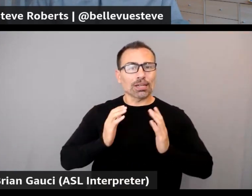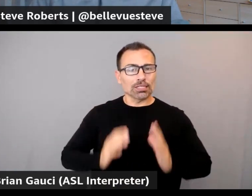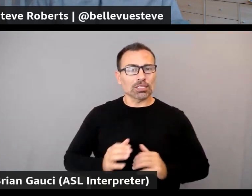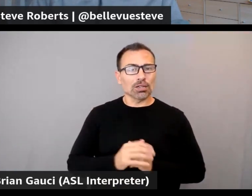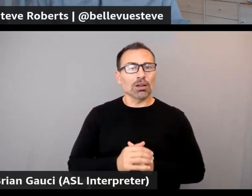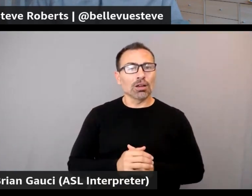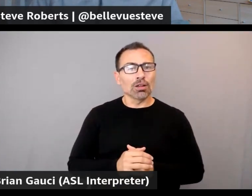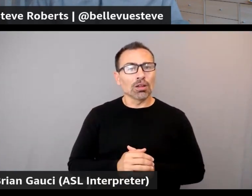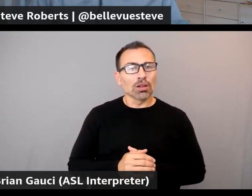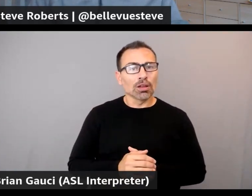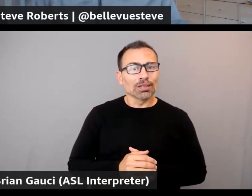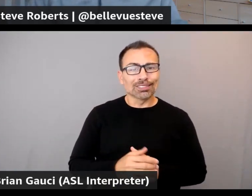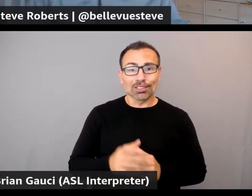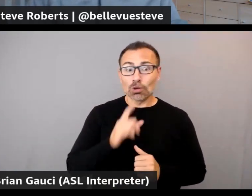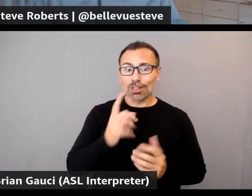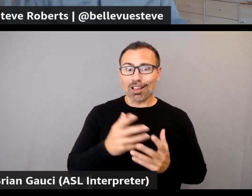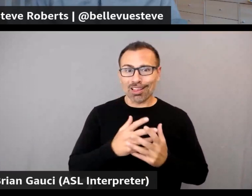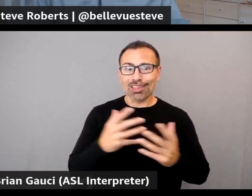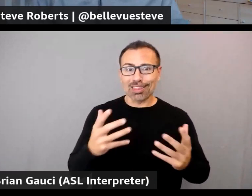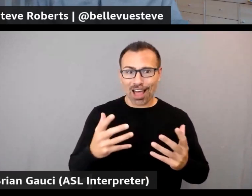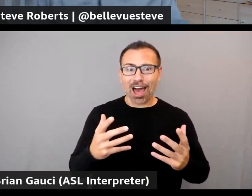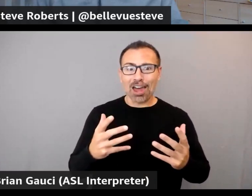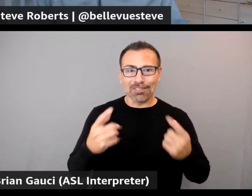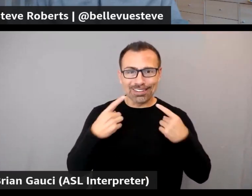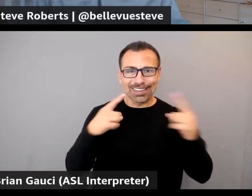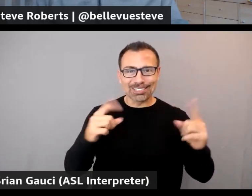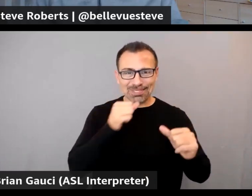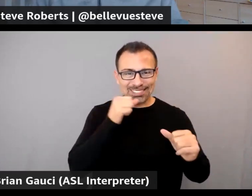large celebration yesterday in the engineering group.